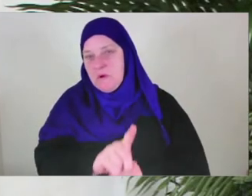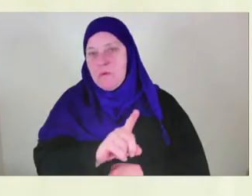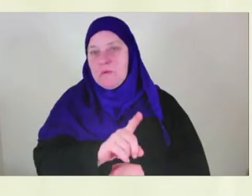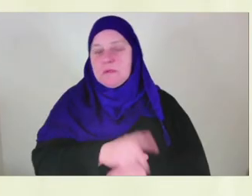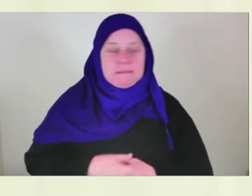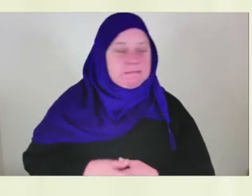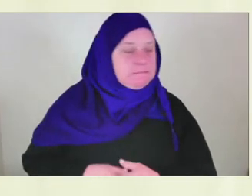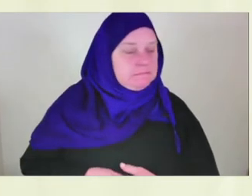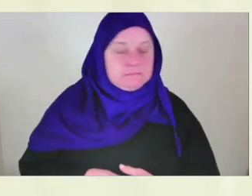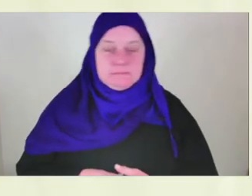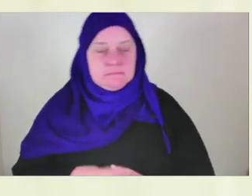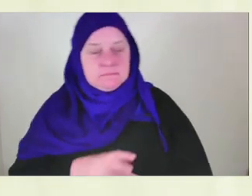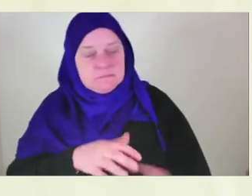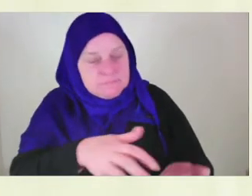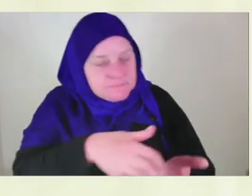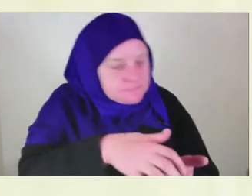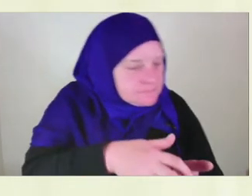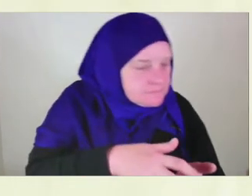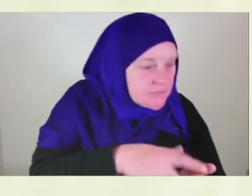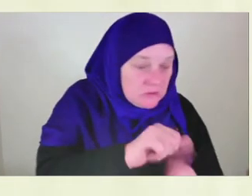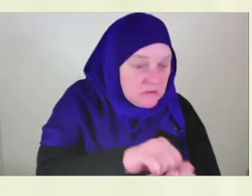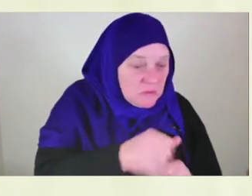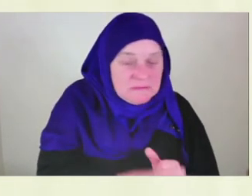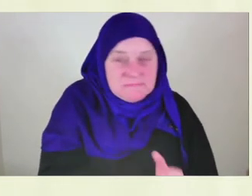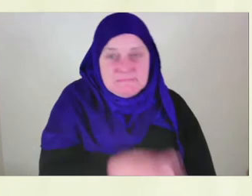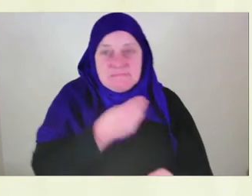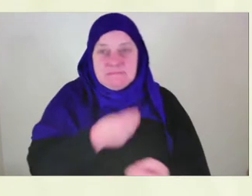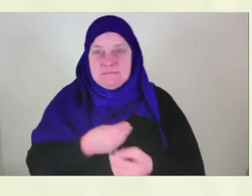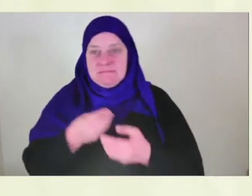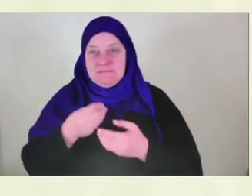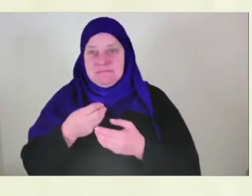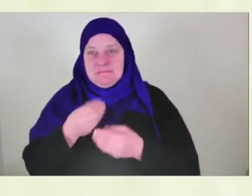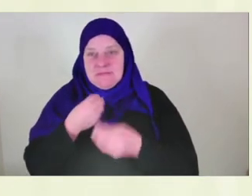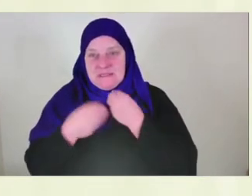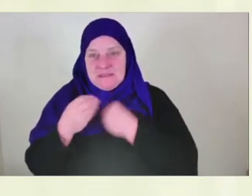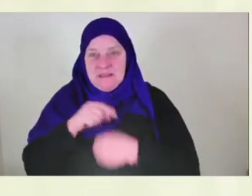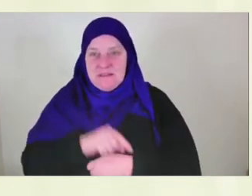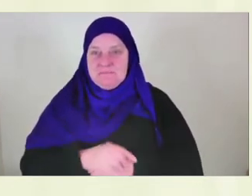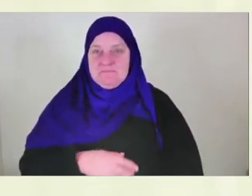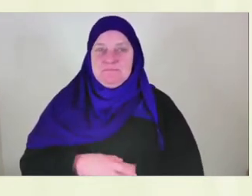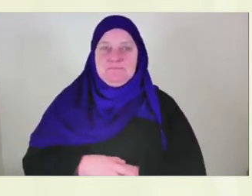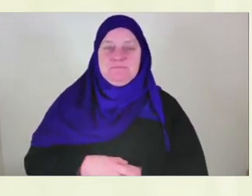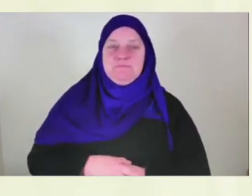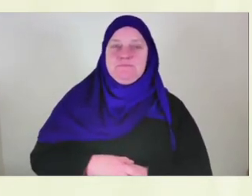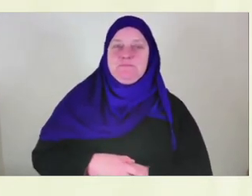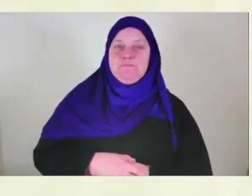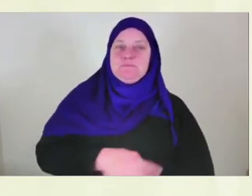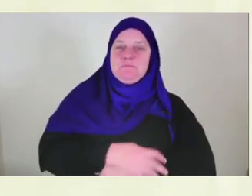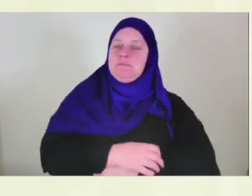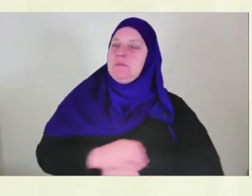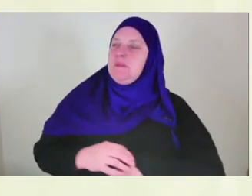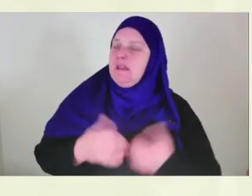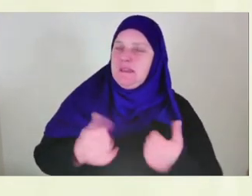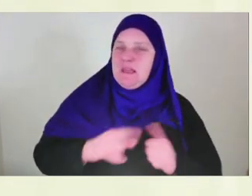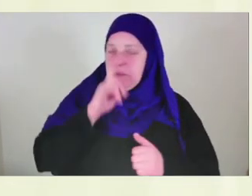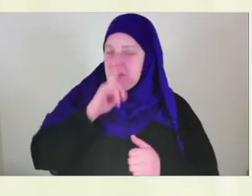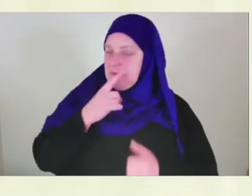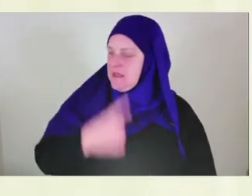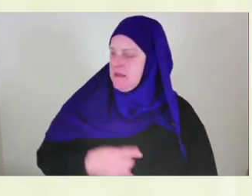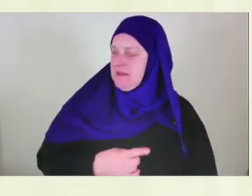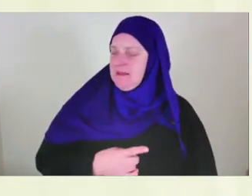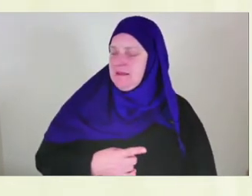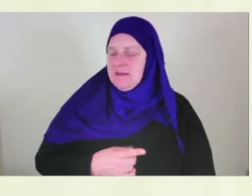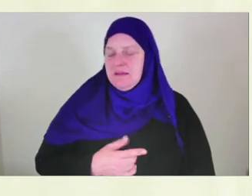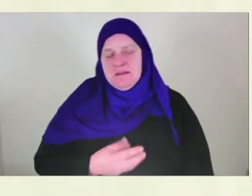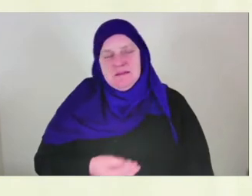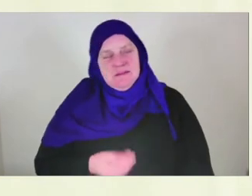doing it that tough. But for people to come around and say, hold on, how's it being used? Yes, but it's enough for them to live. Yeah. Enough for